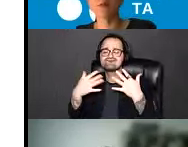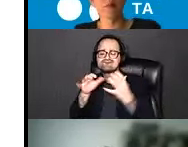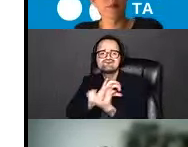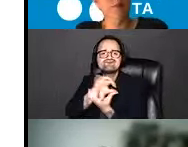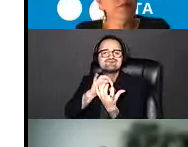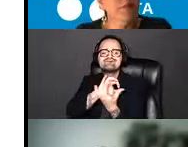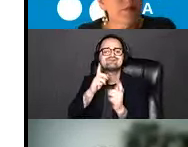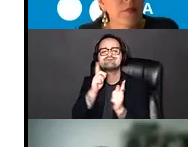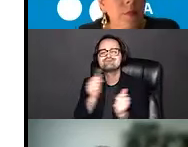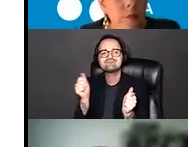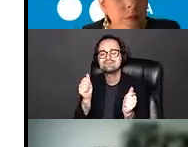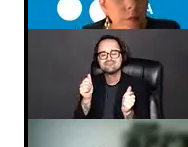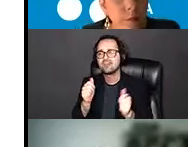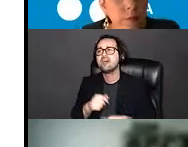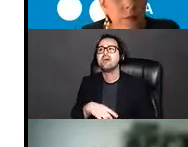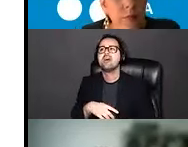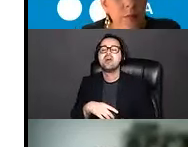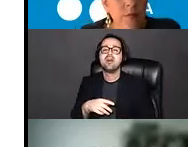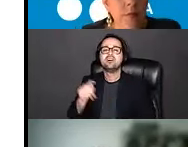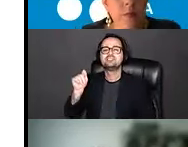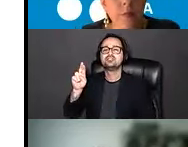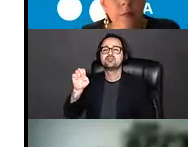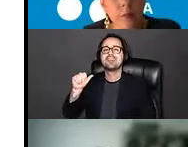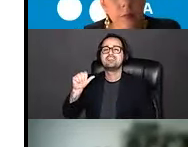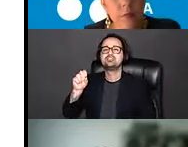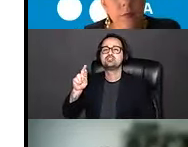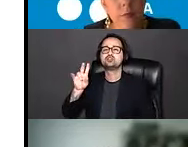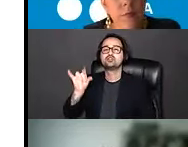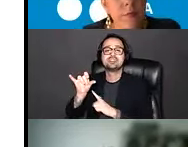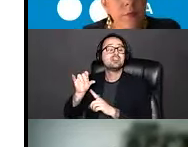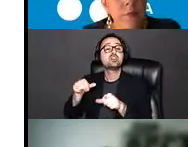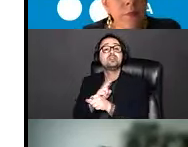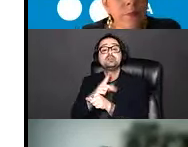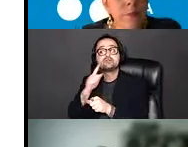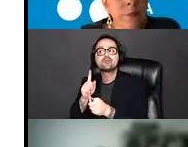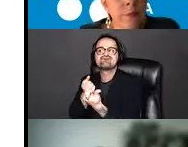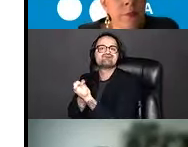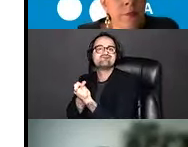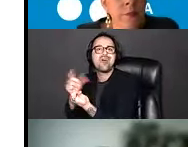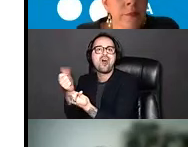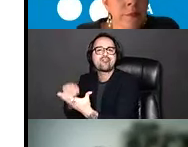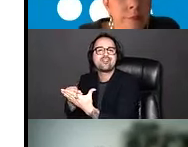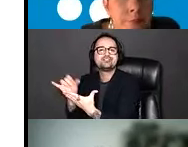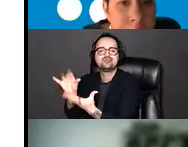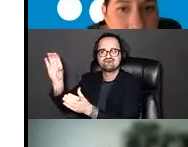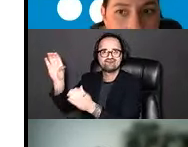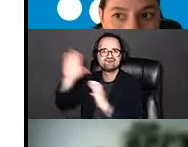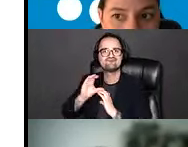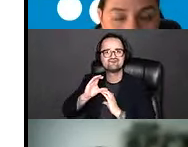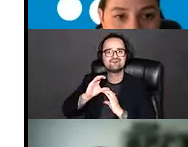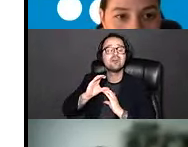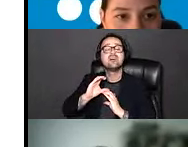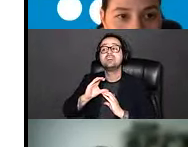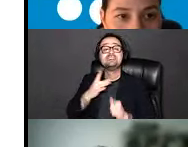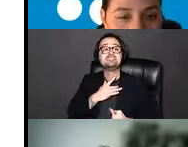whichever term you like. The treasury funds can also be used as glue among other funds. And this is the kind of money you don't normally have to